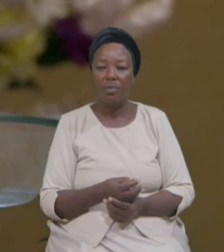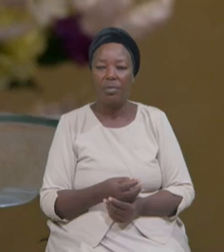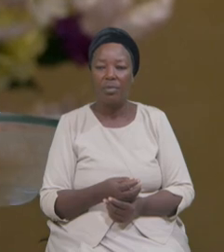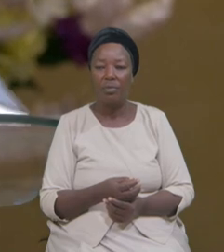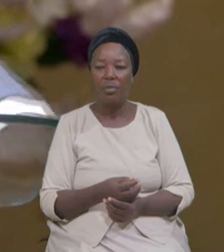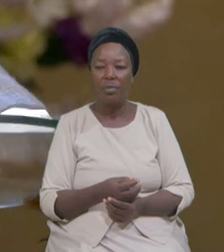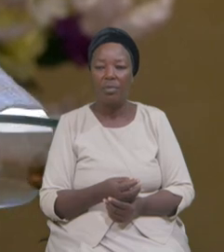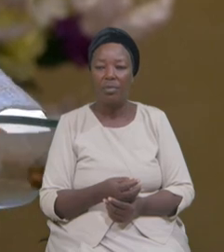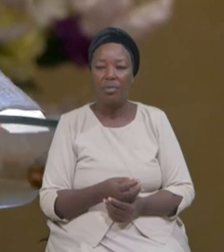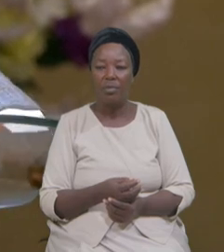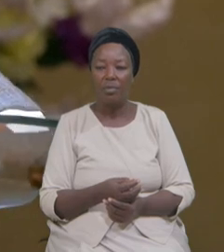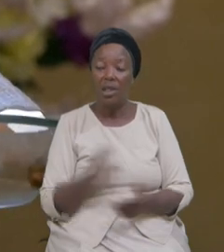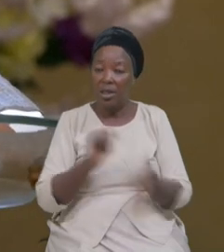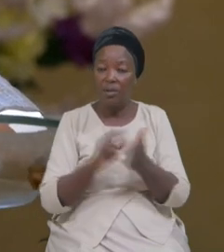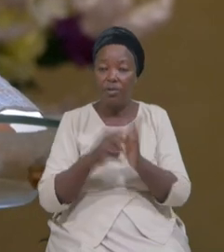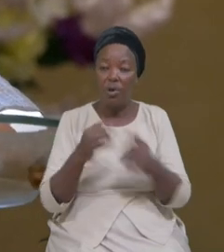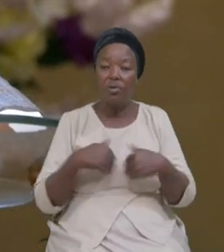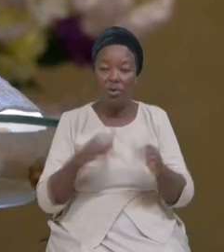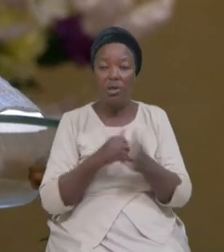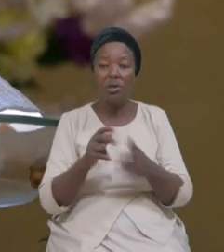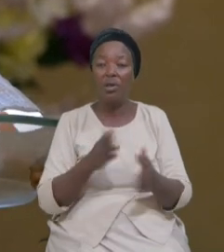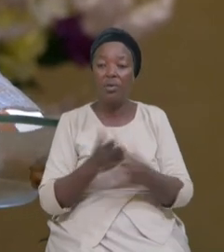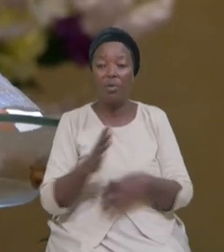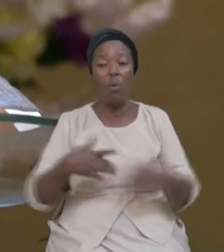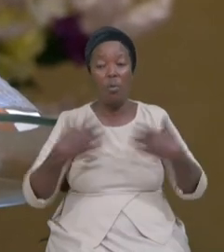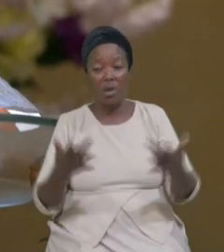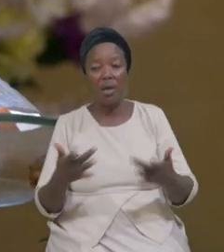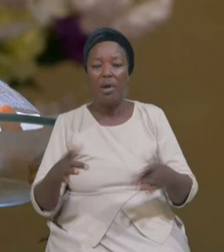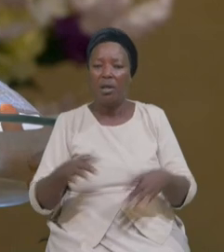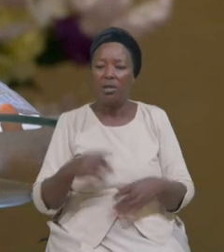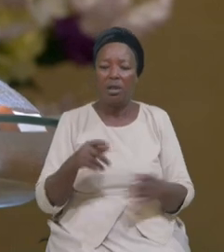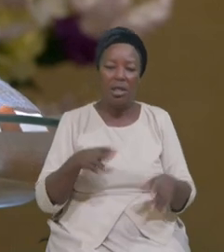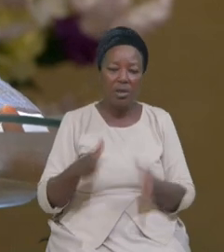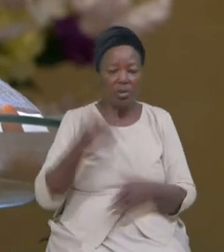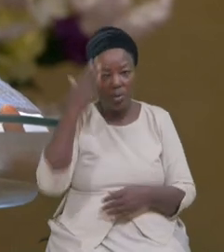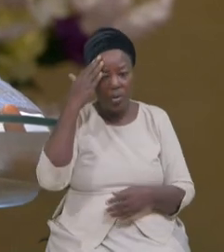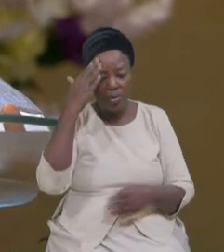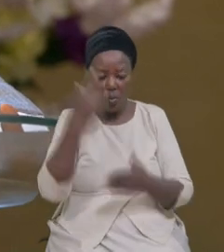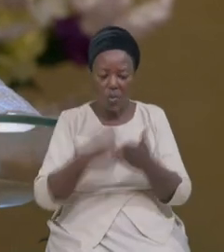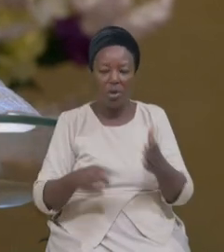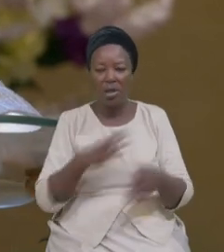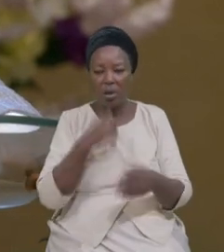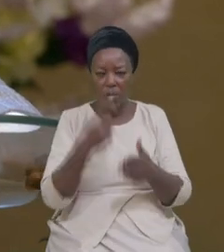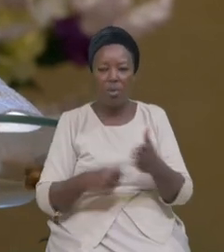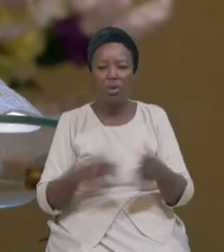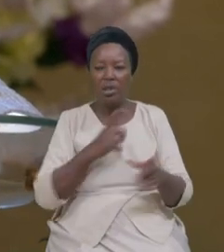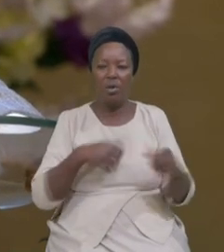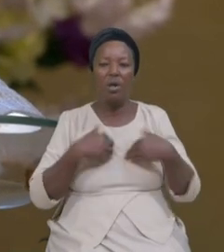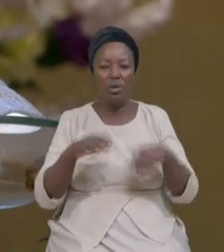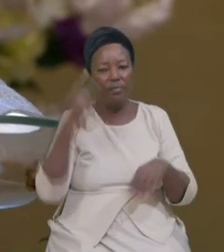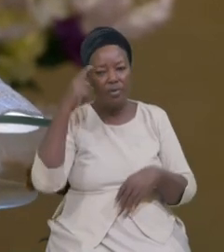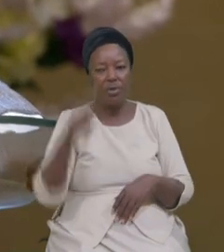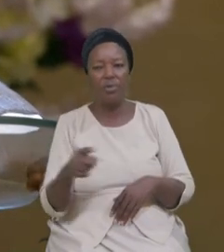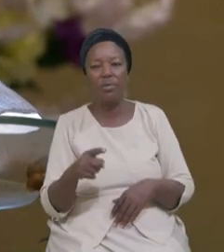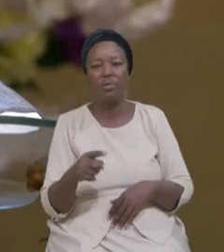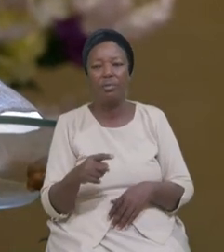Ushers, have you attended to them? If you have not received your own sleep and package, you can wave your